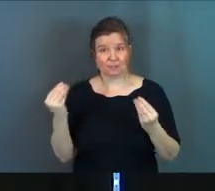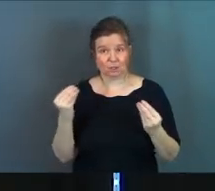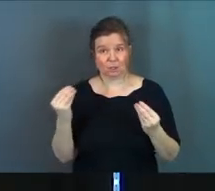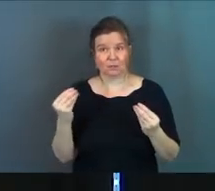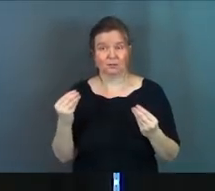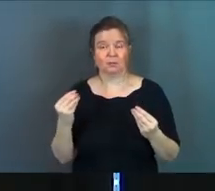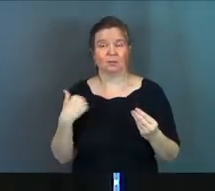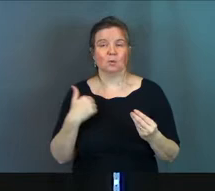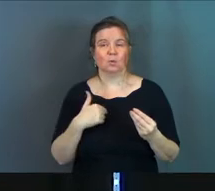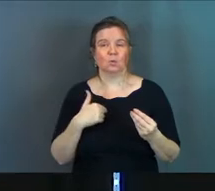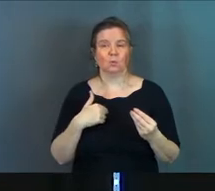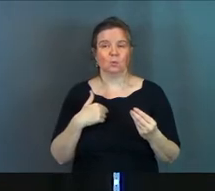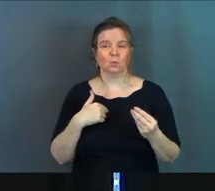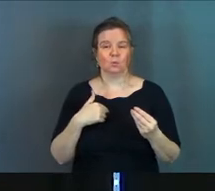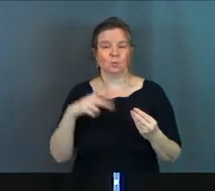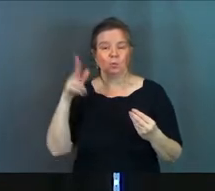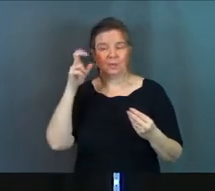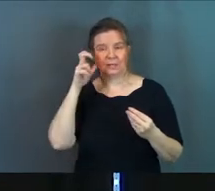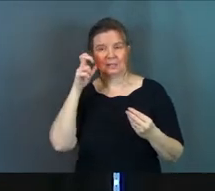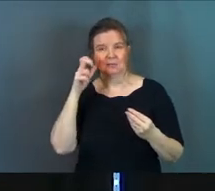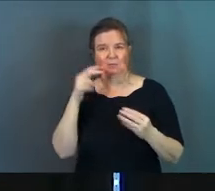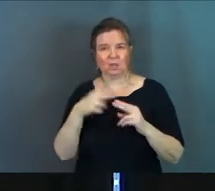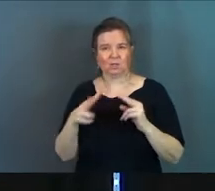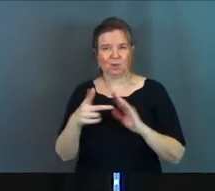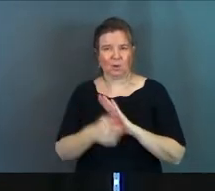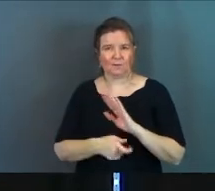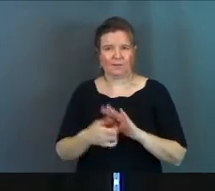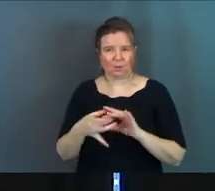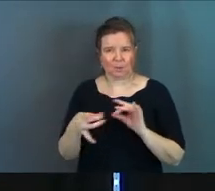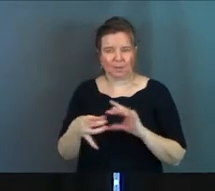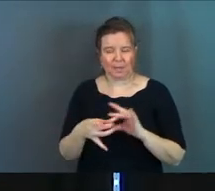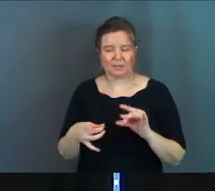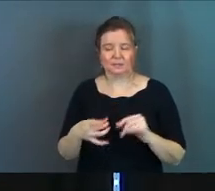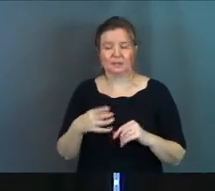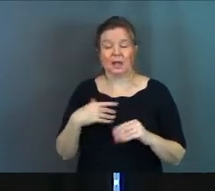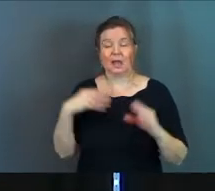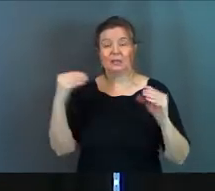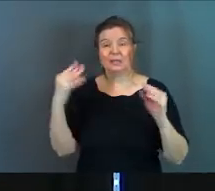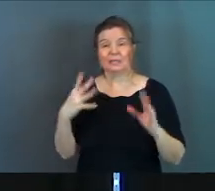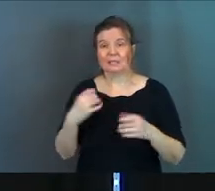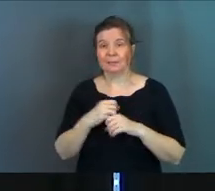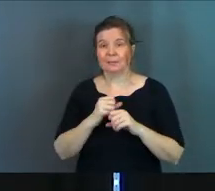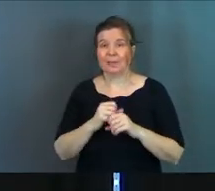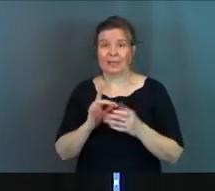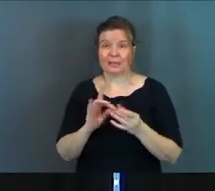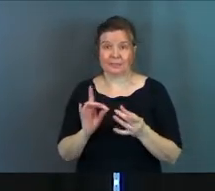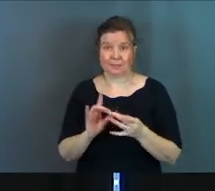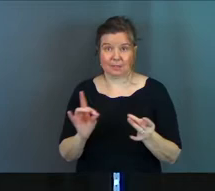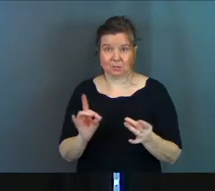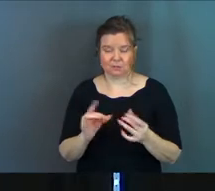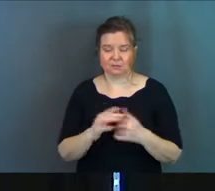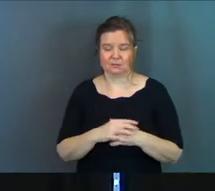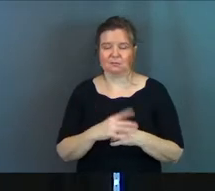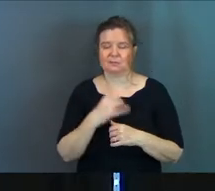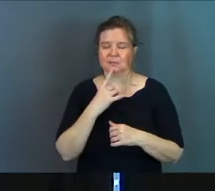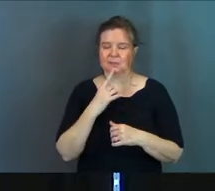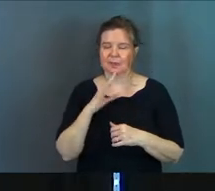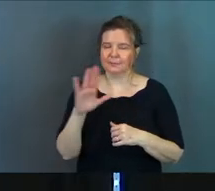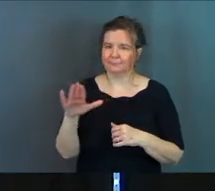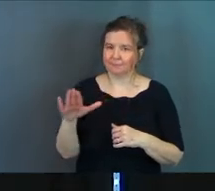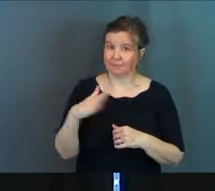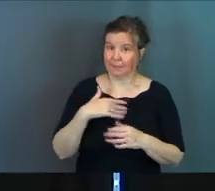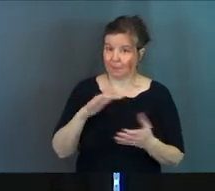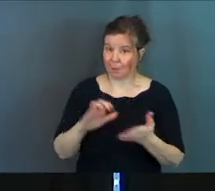material, we're listening to a short video message, and the teacher just made this mention. He said, "You